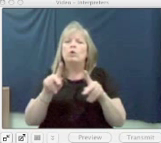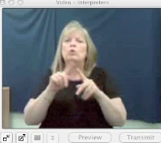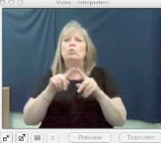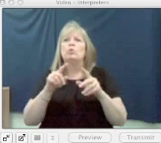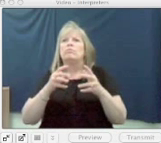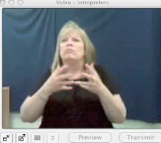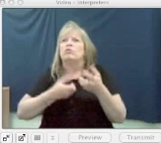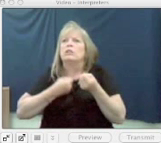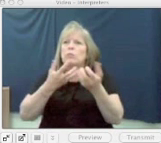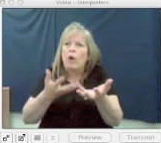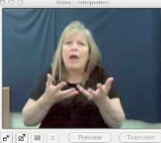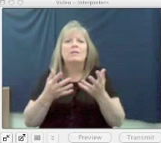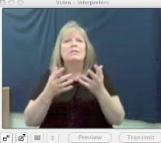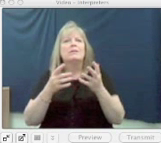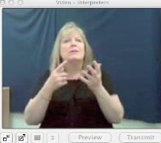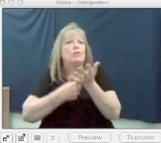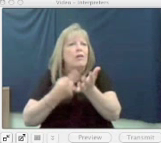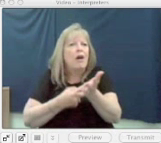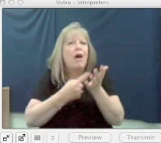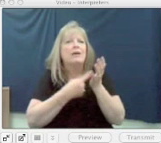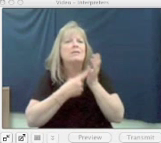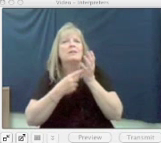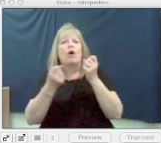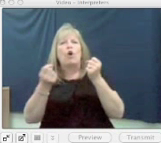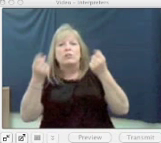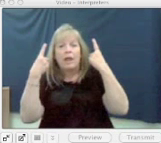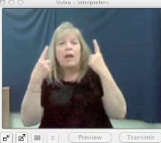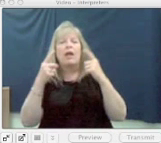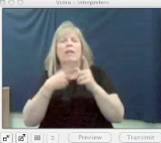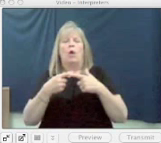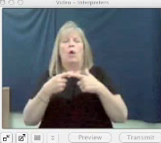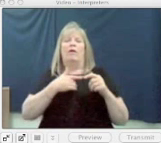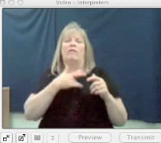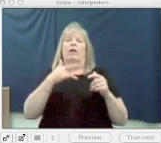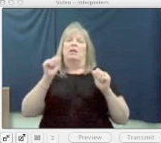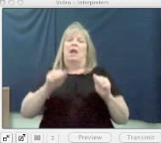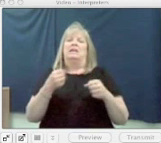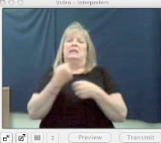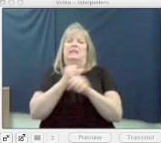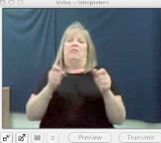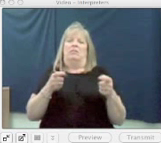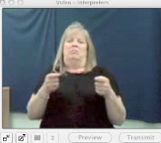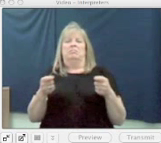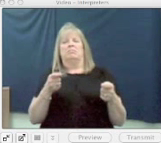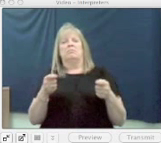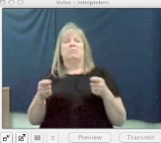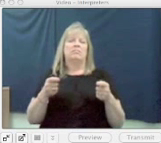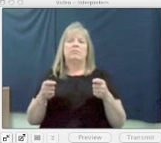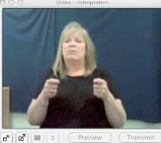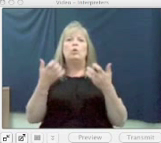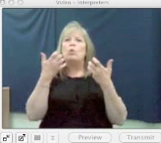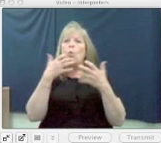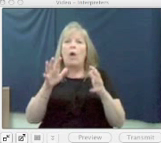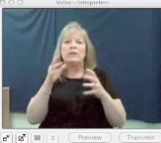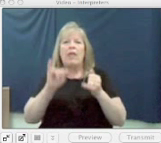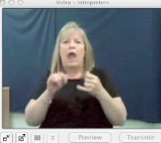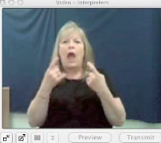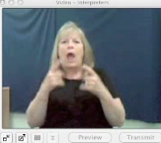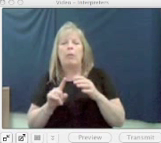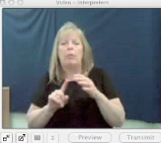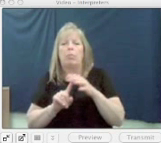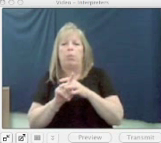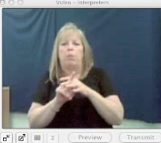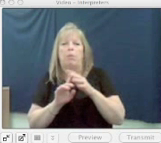them so that we have a safe place to deal with them, so that they don't begin to eke out into the interpersonal realm